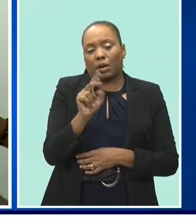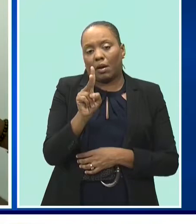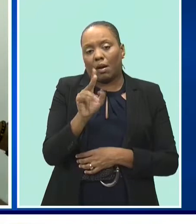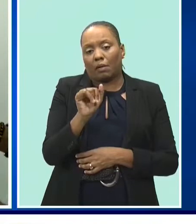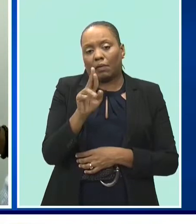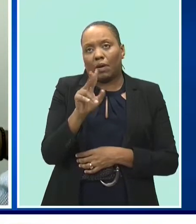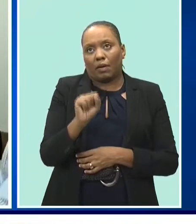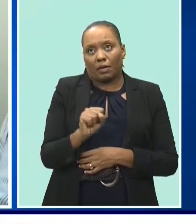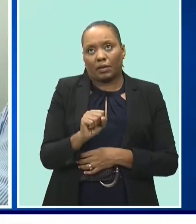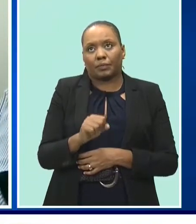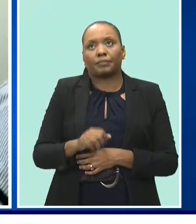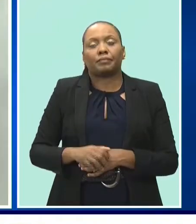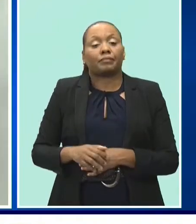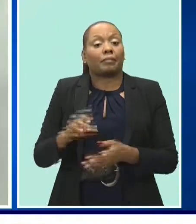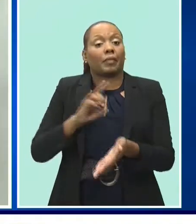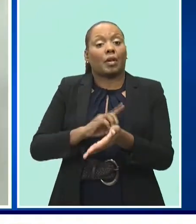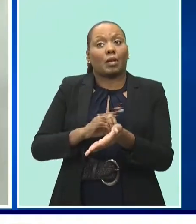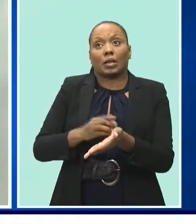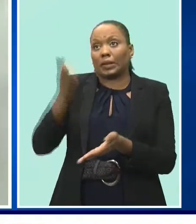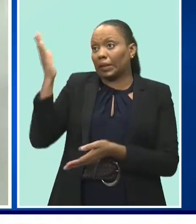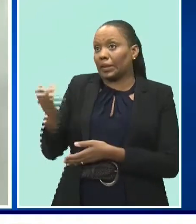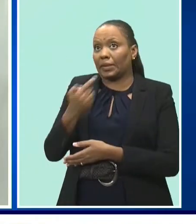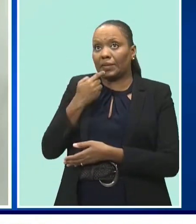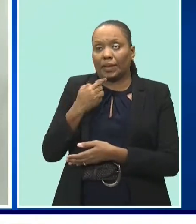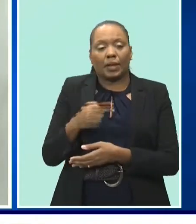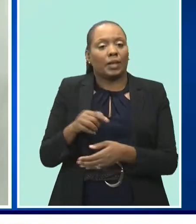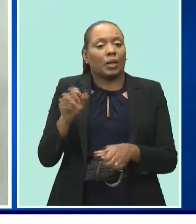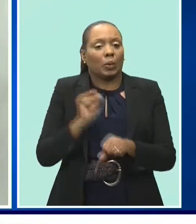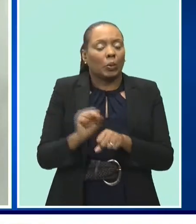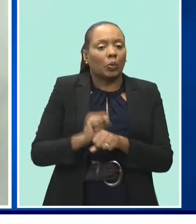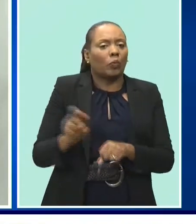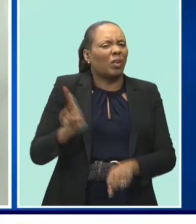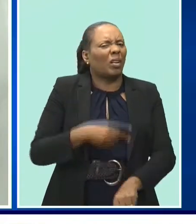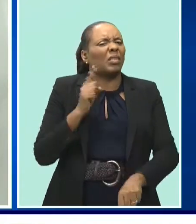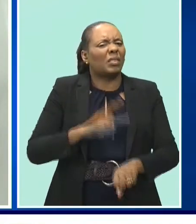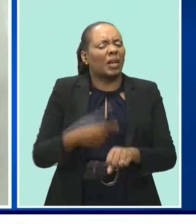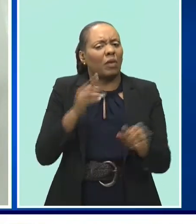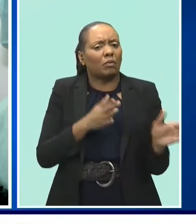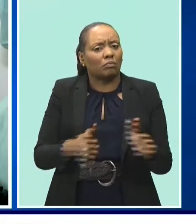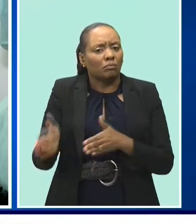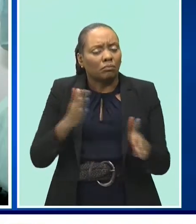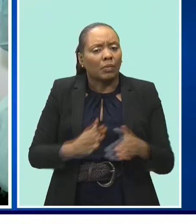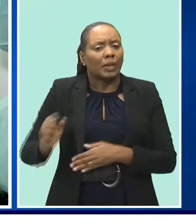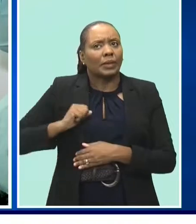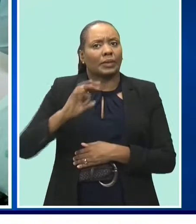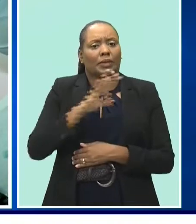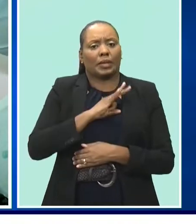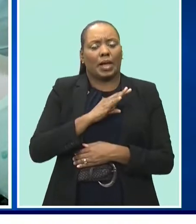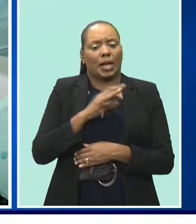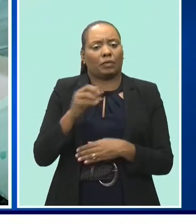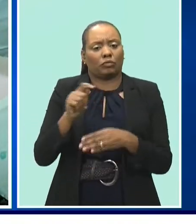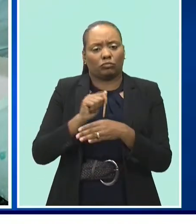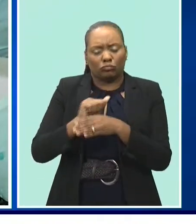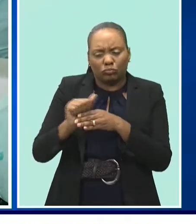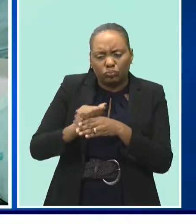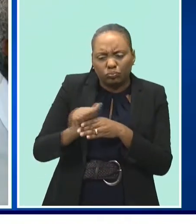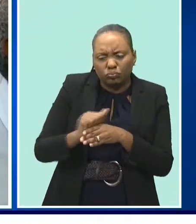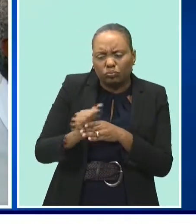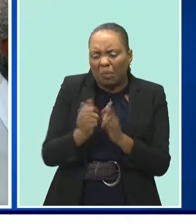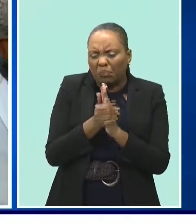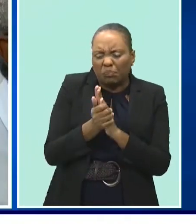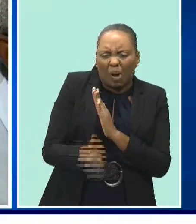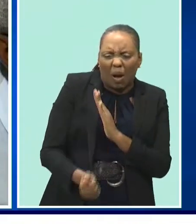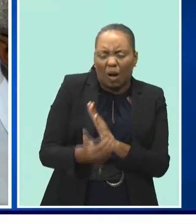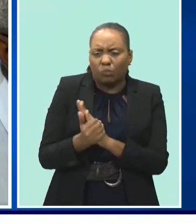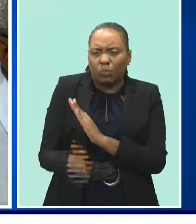virus reached its present stage. So, for instance, staff have been extensively trained in the necessary protocols and equipment sourced. You